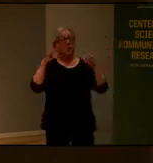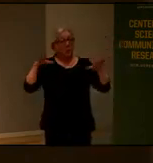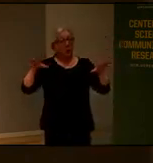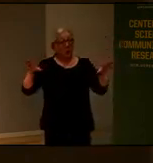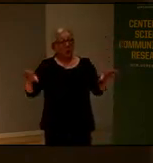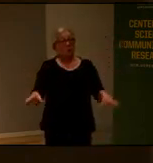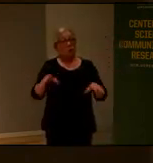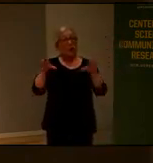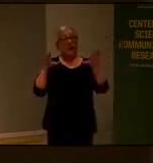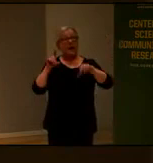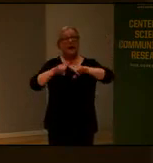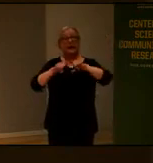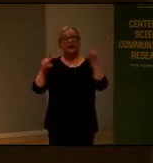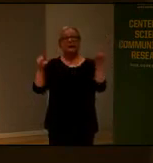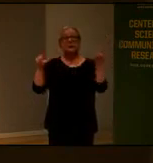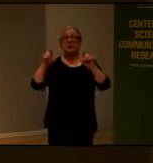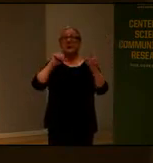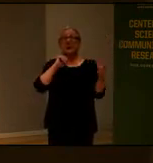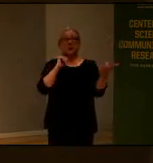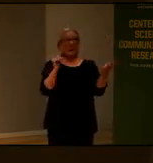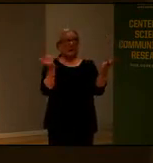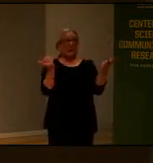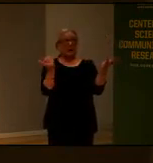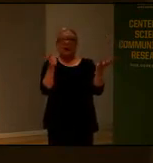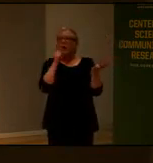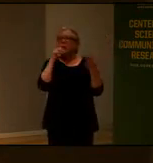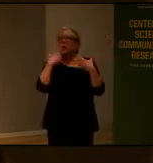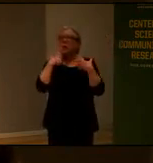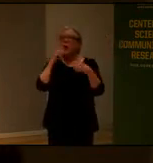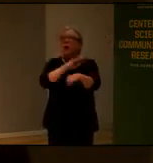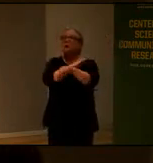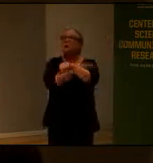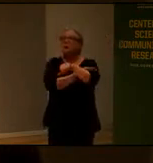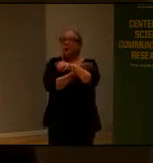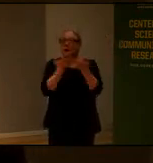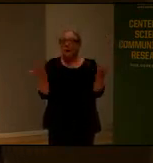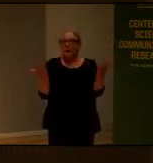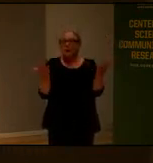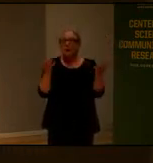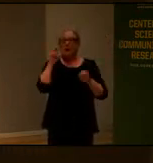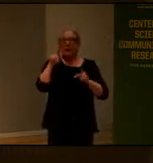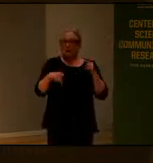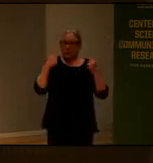there's unharnessed power as people try to do something.